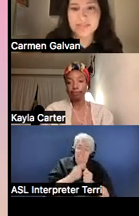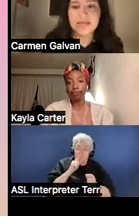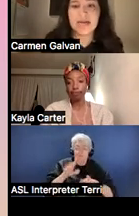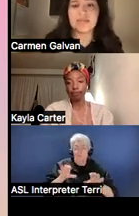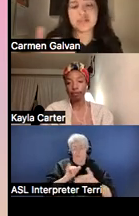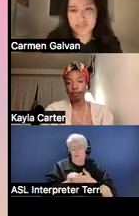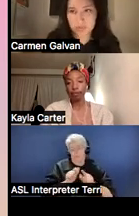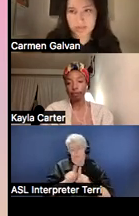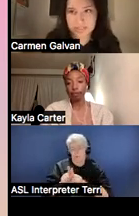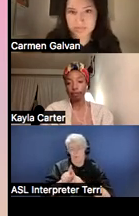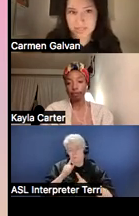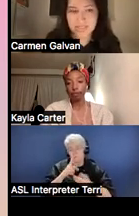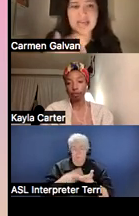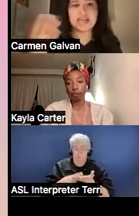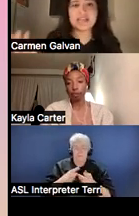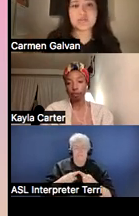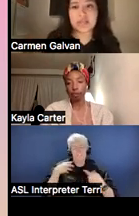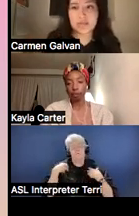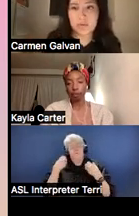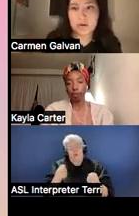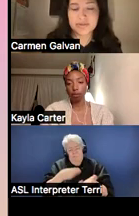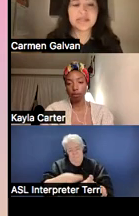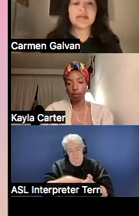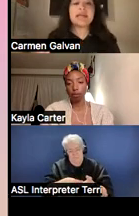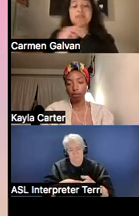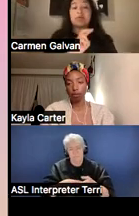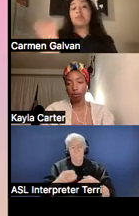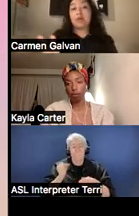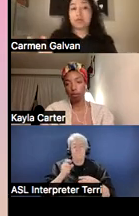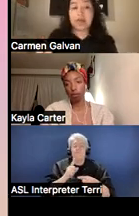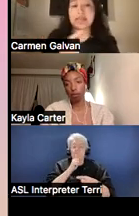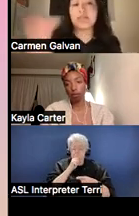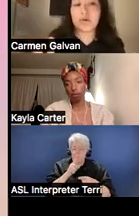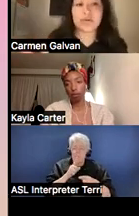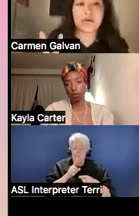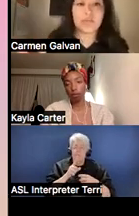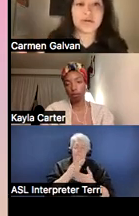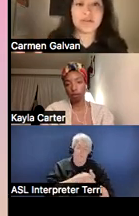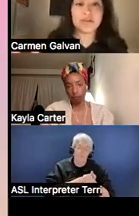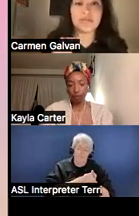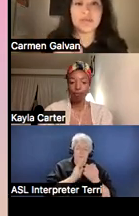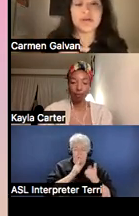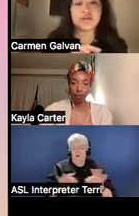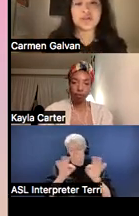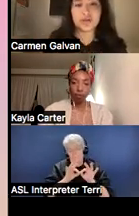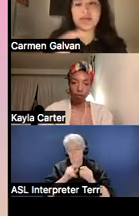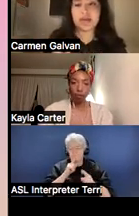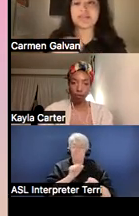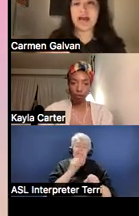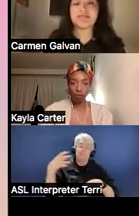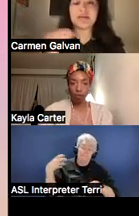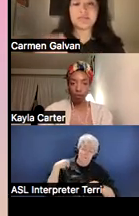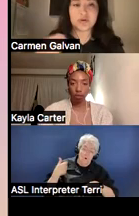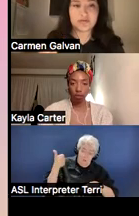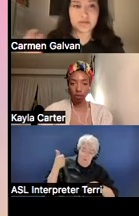about, which is the wellness fund. I think that's really important, but both. I think both are important. The employer should be able